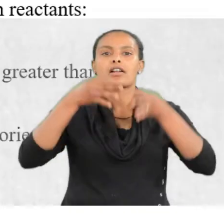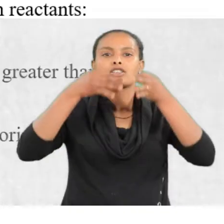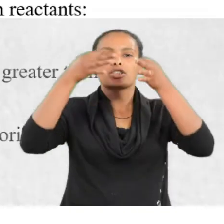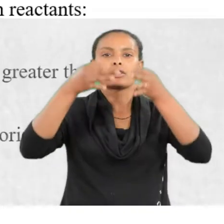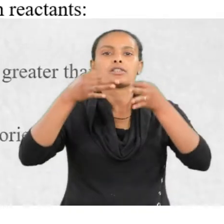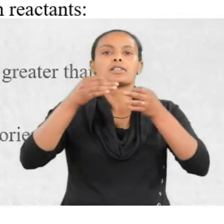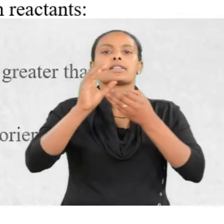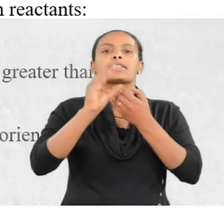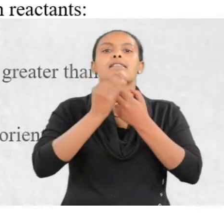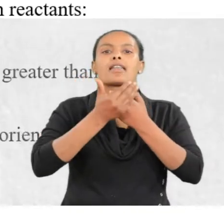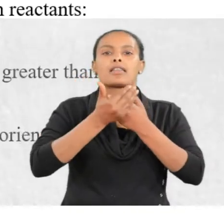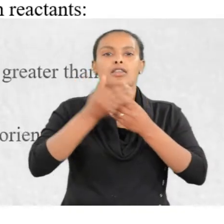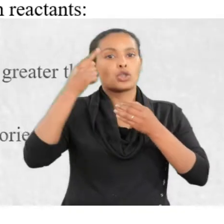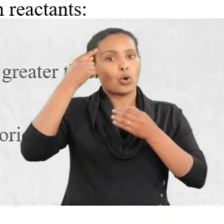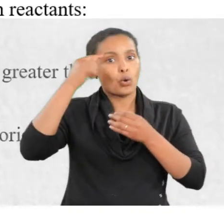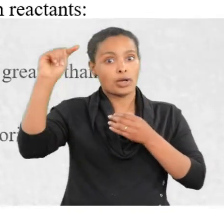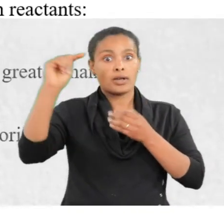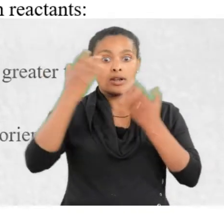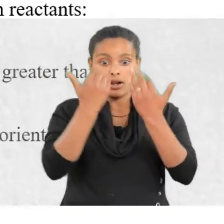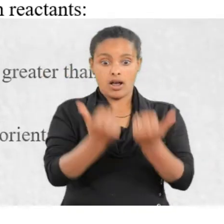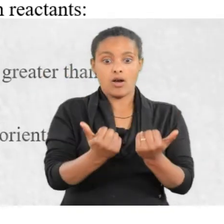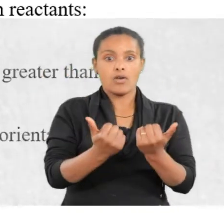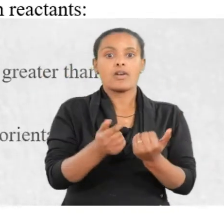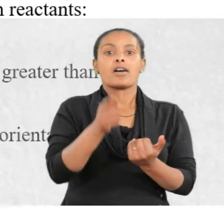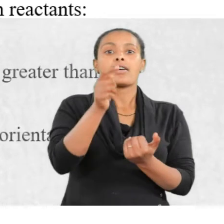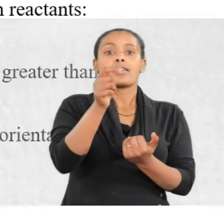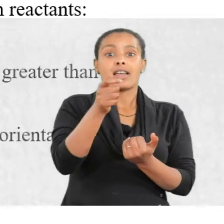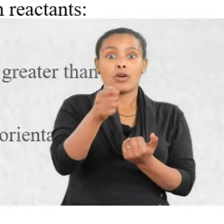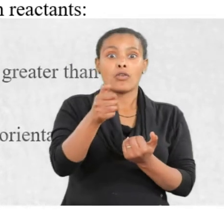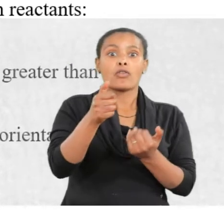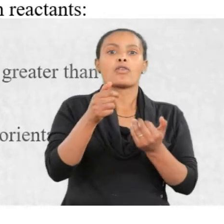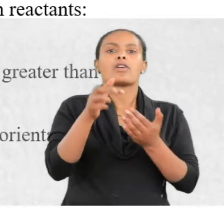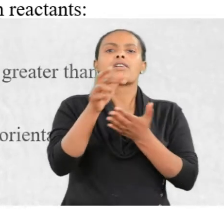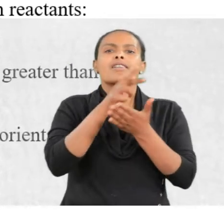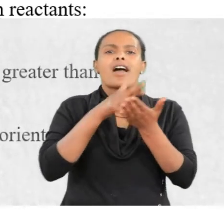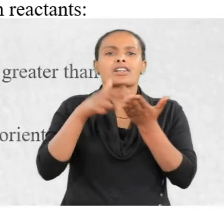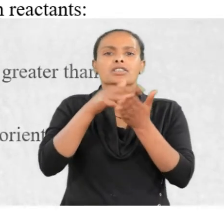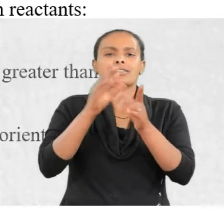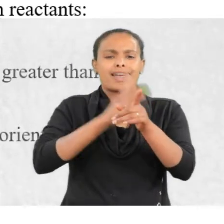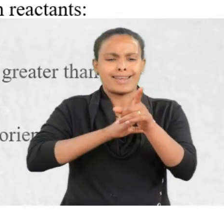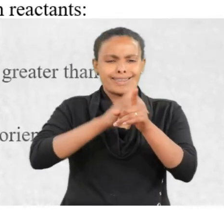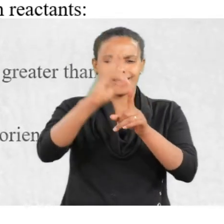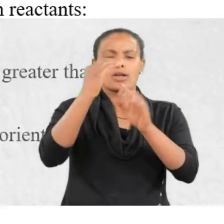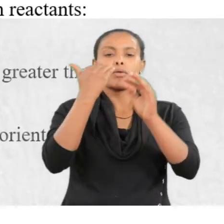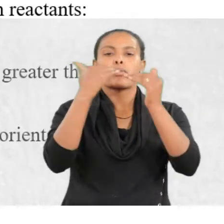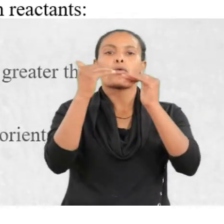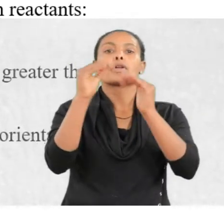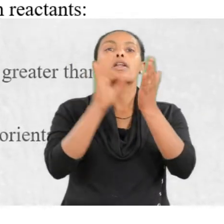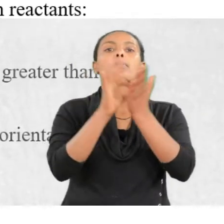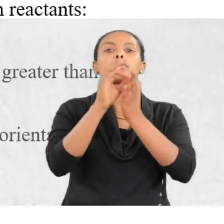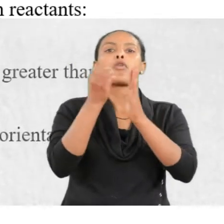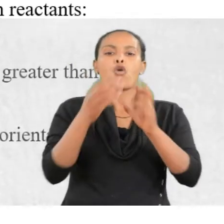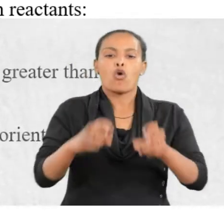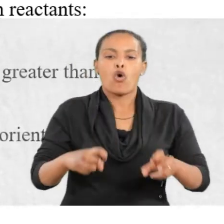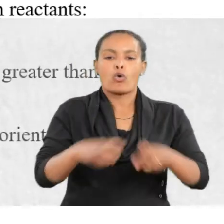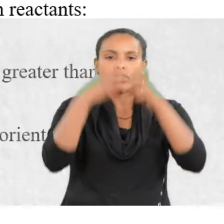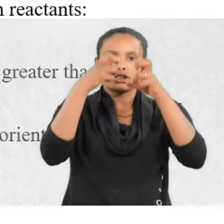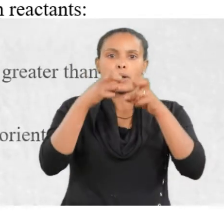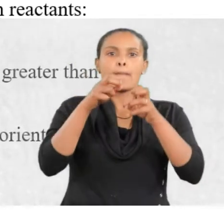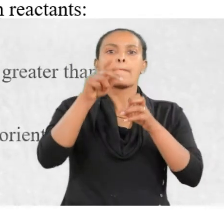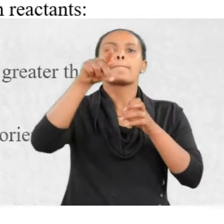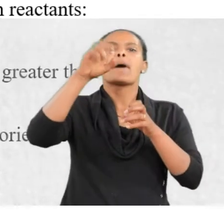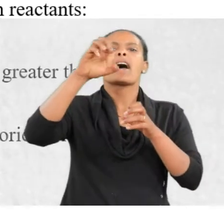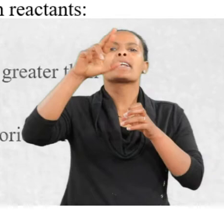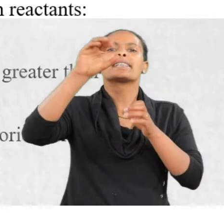theory. Now, the rate of reaction is directly proportional to the number of collisions per